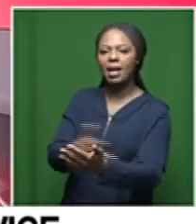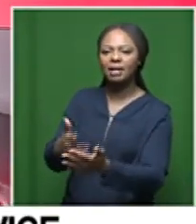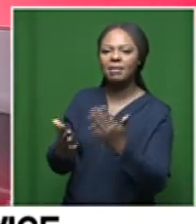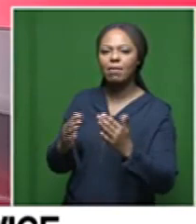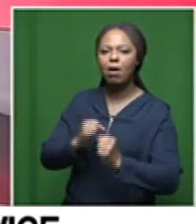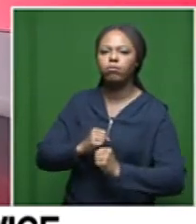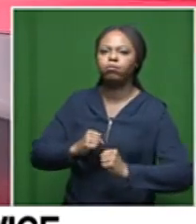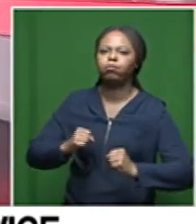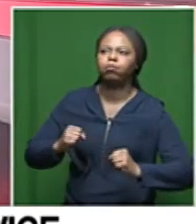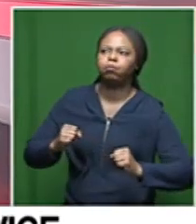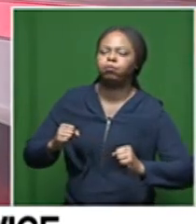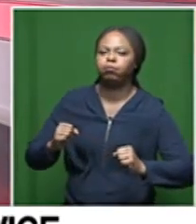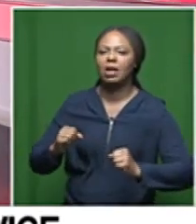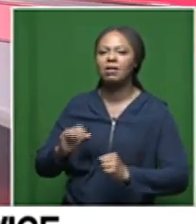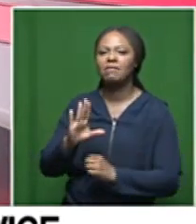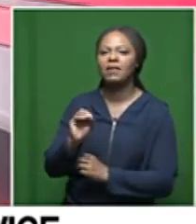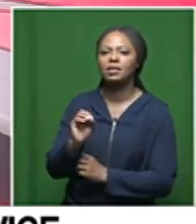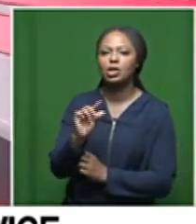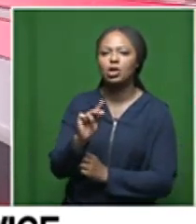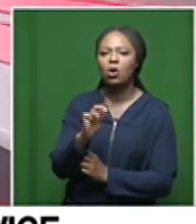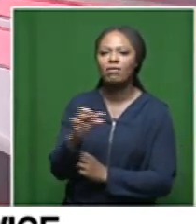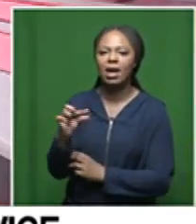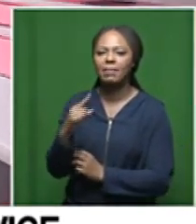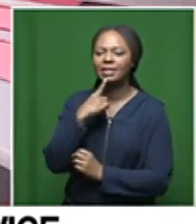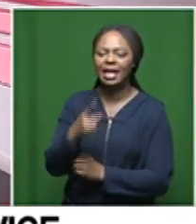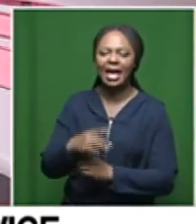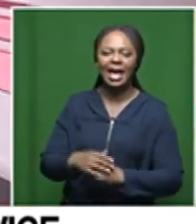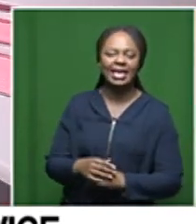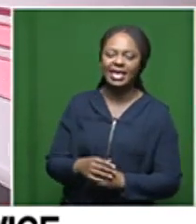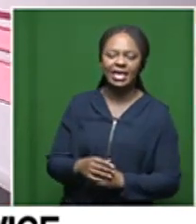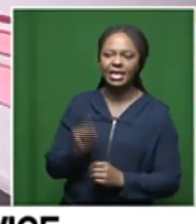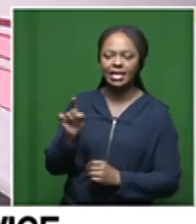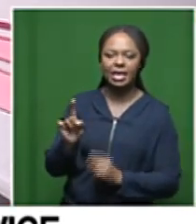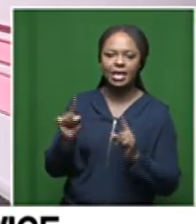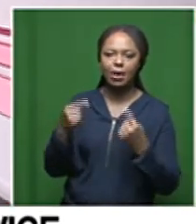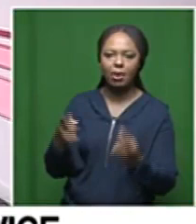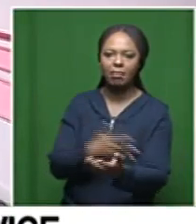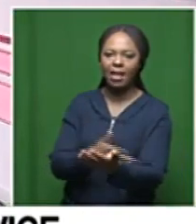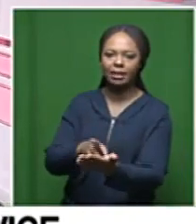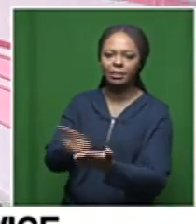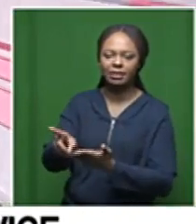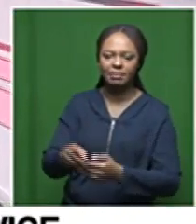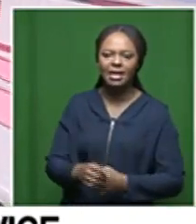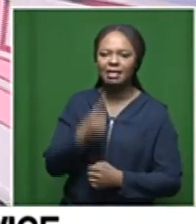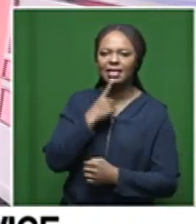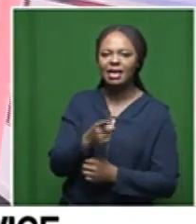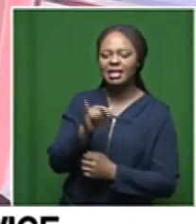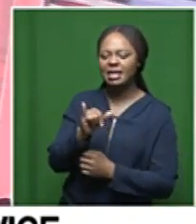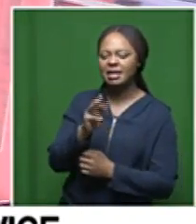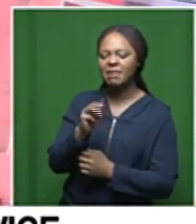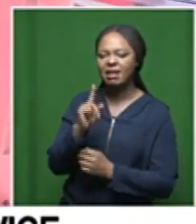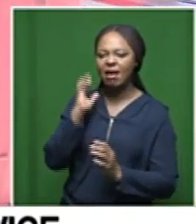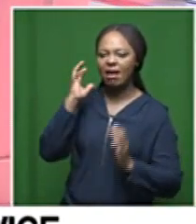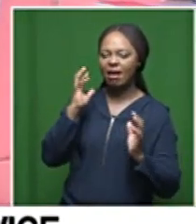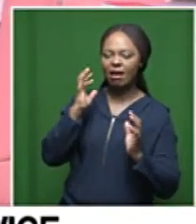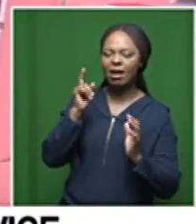kilograms, complain of this issue of anemia, that they were told that they're anemic, so they can't donate blood. Take us through anemia and why it's so important to be aware